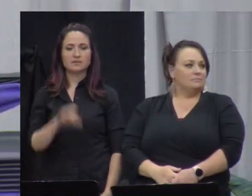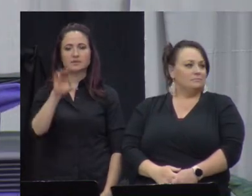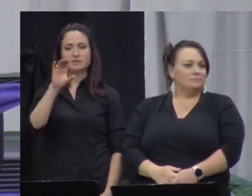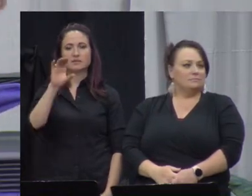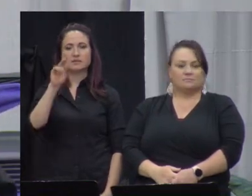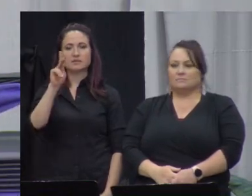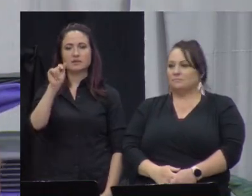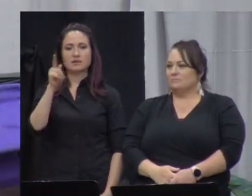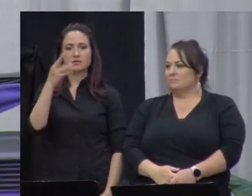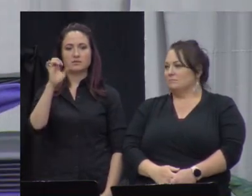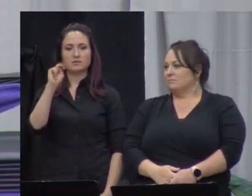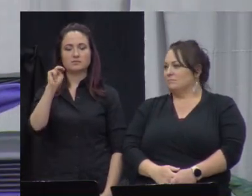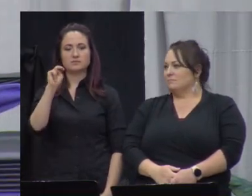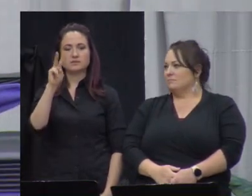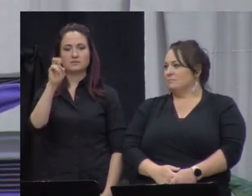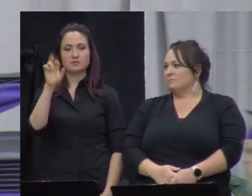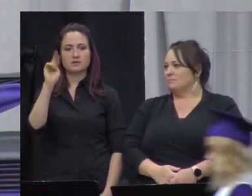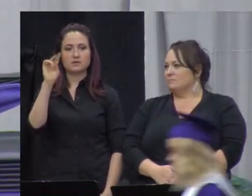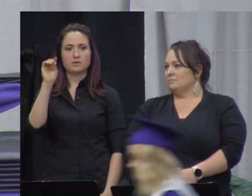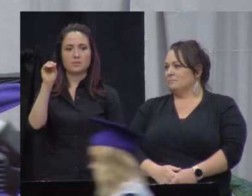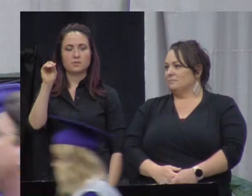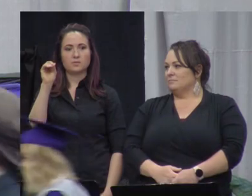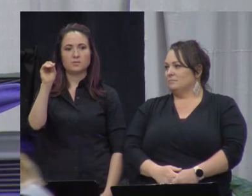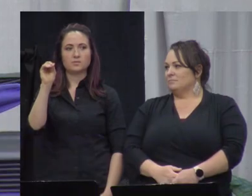Catherine Moreno Leal.